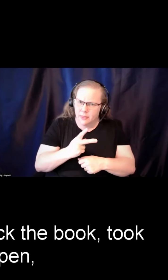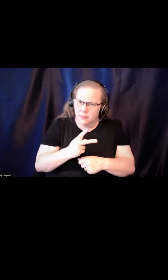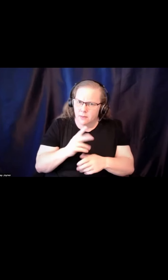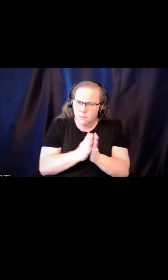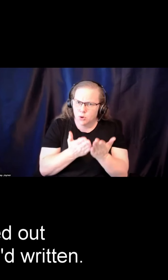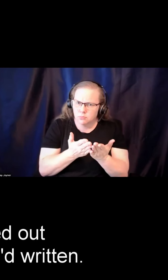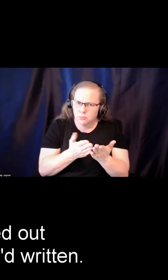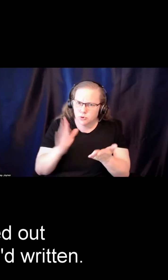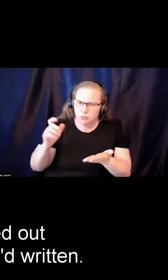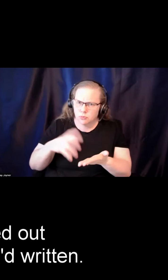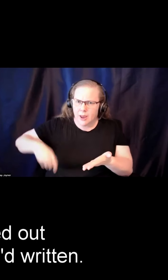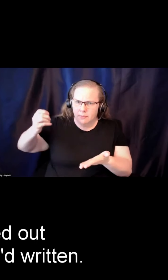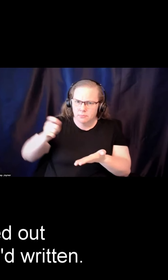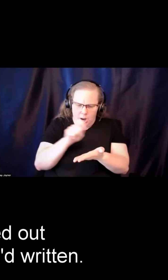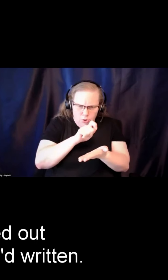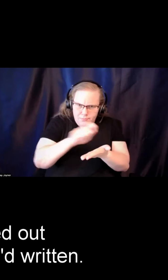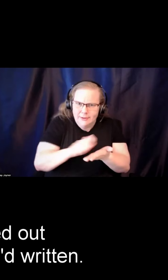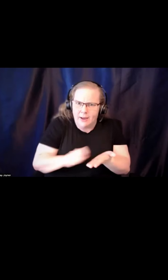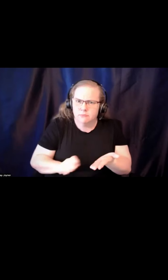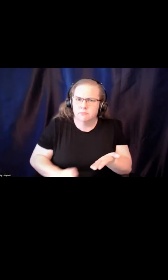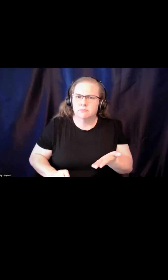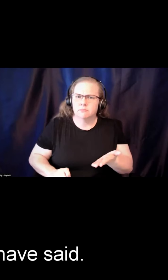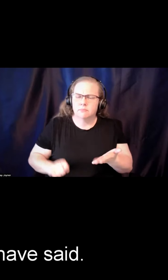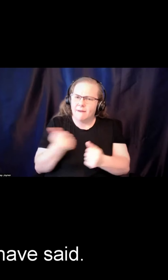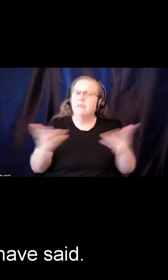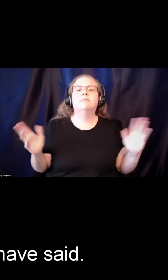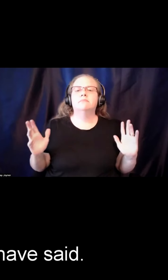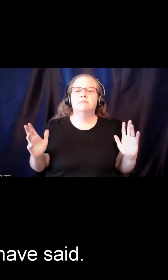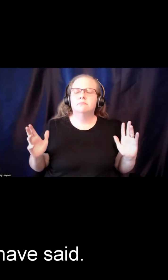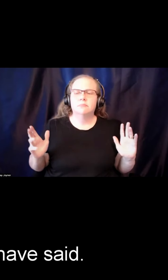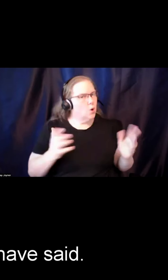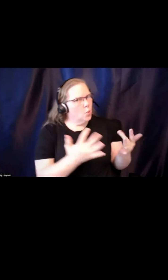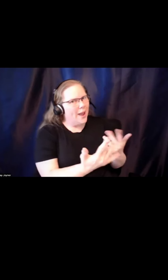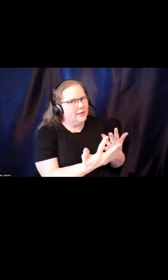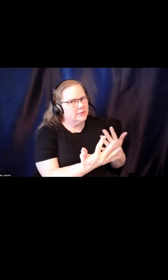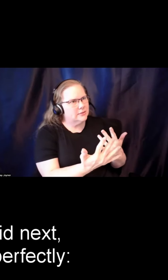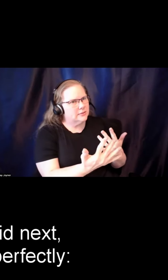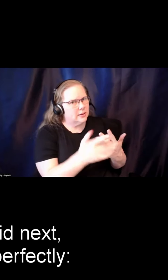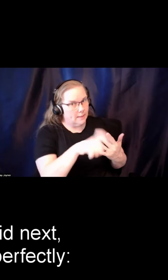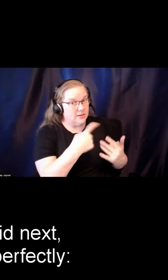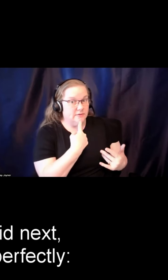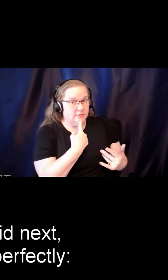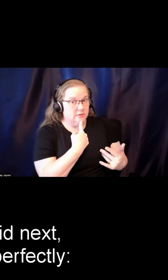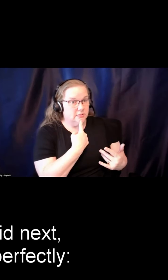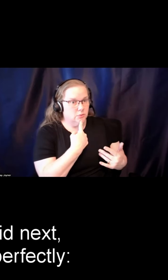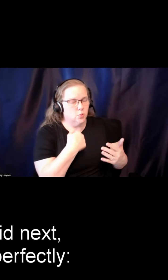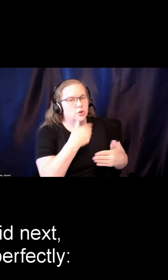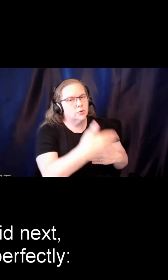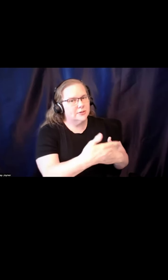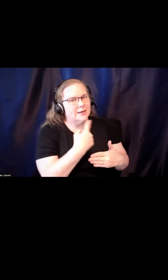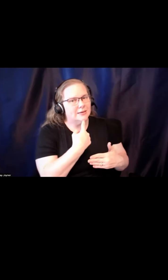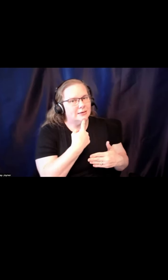your pen, and blacked out everything you'd written. Wait, I must have said. What you said next, I